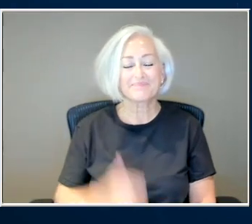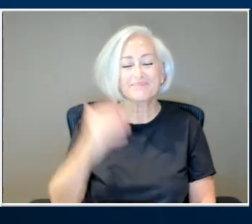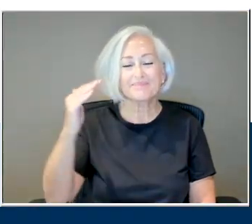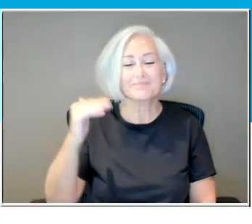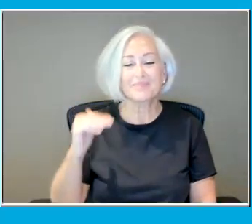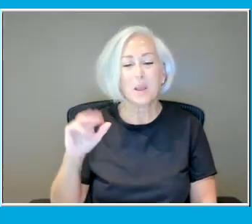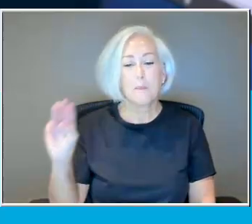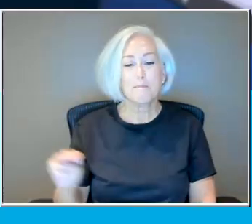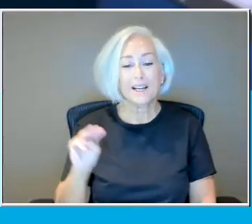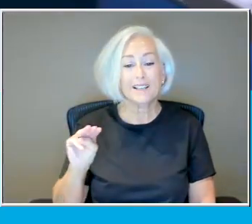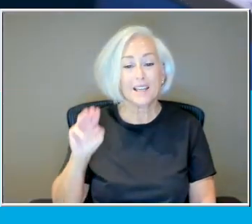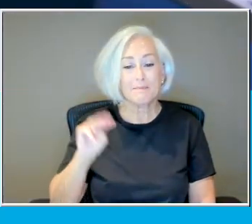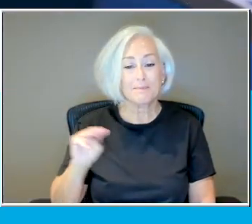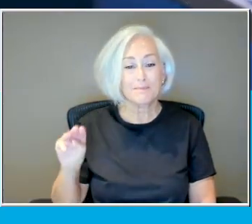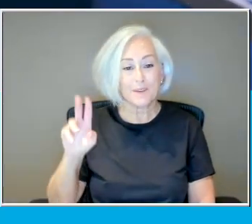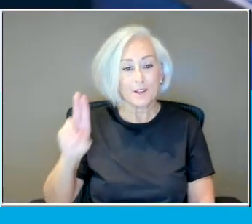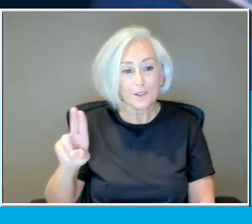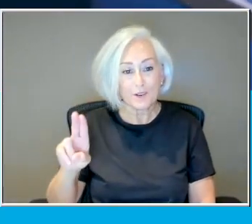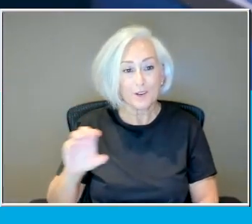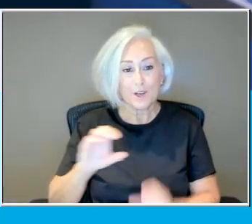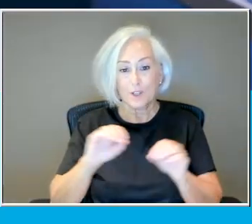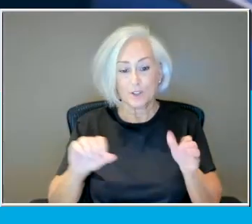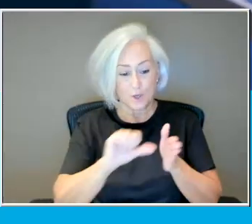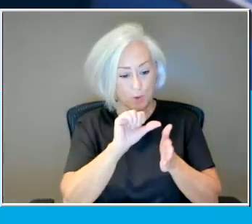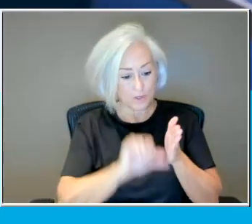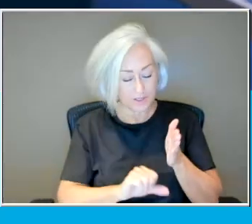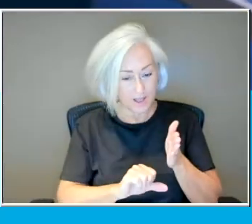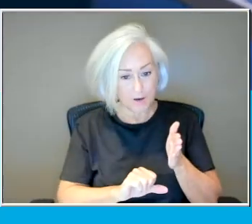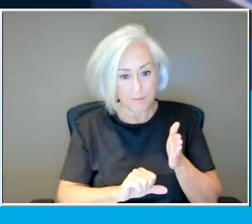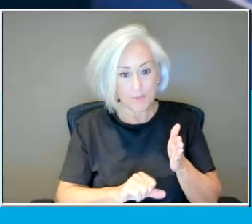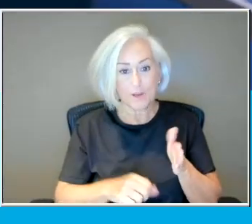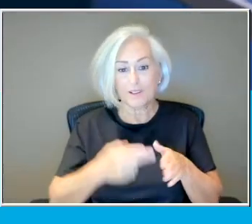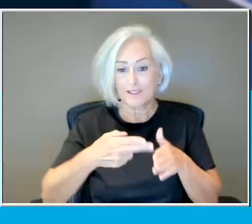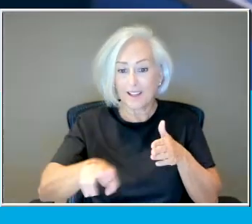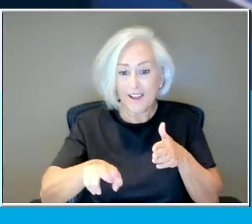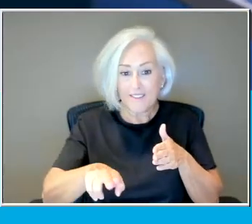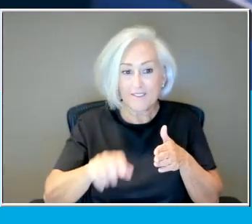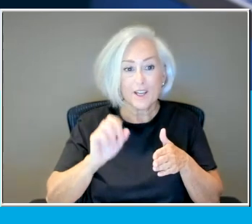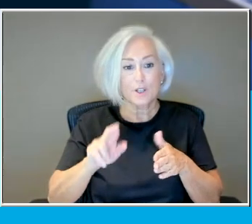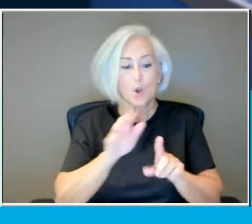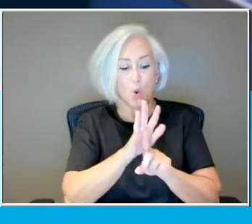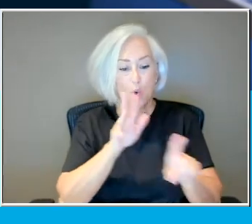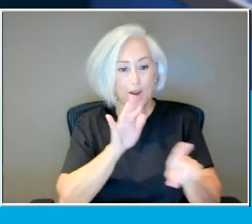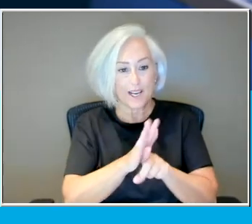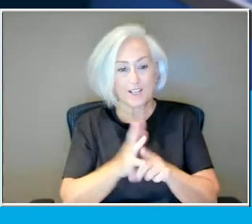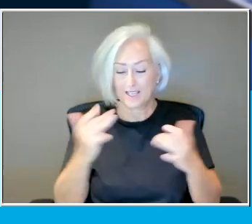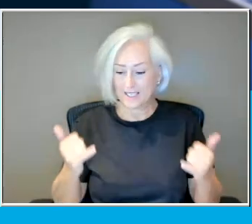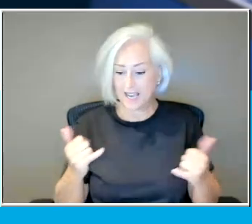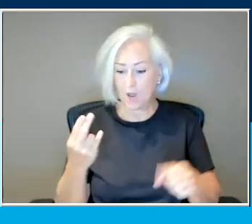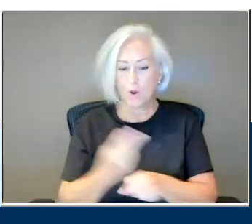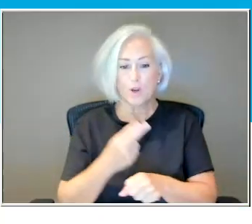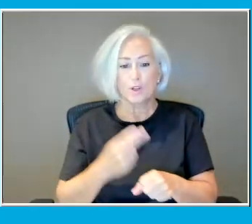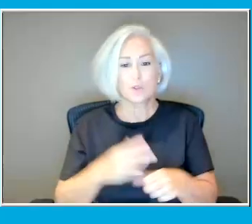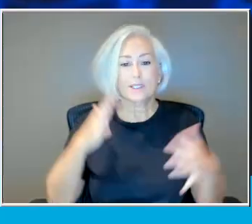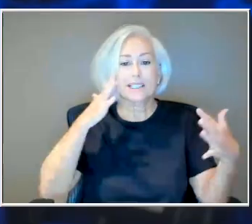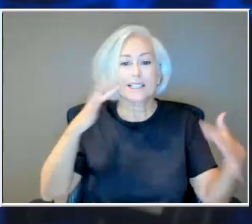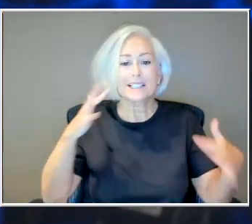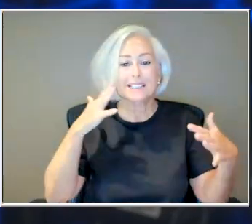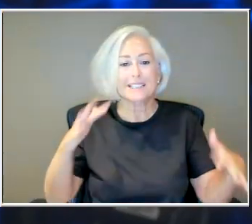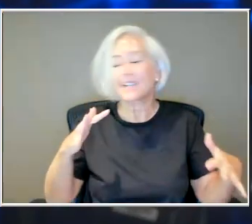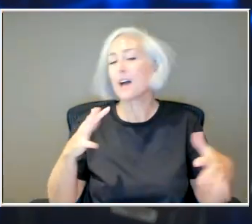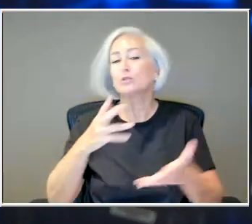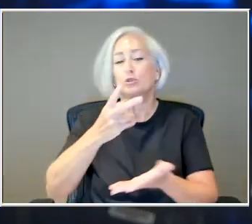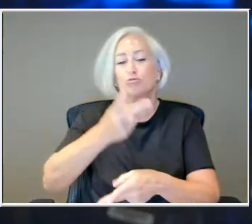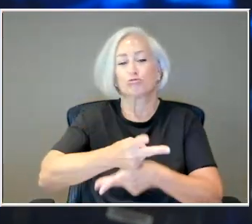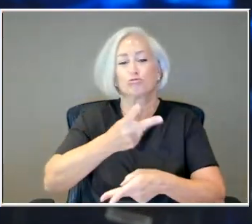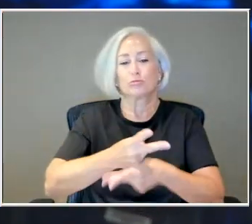Medical Update. No scalpel, no radiation. Doctors can now use the power of sound to treat prostate cancer. I'm Jessica